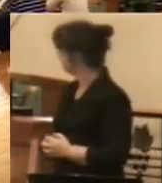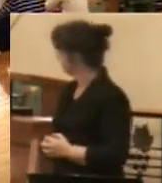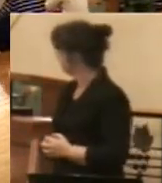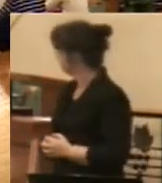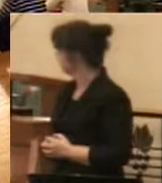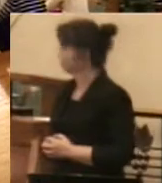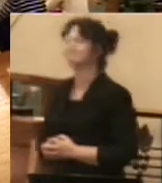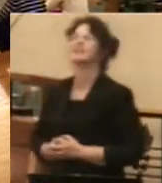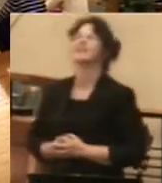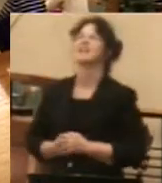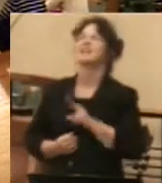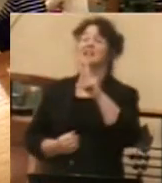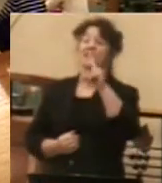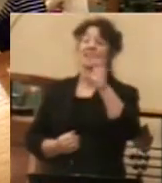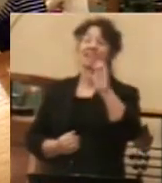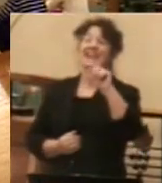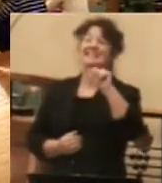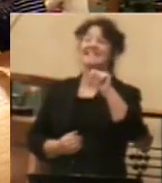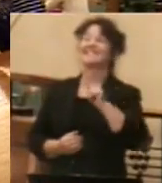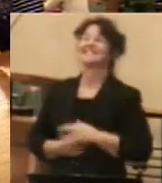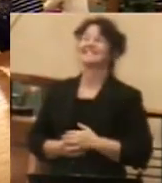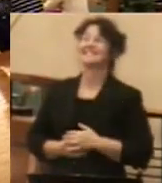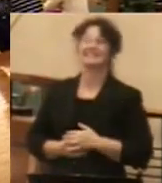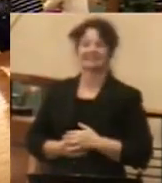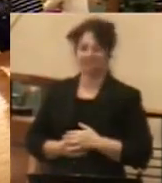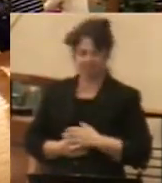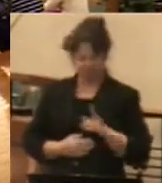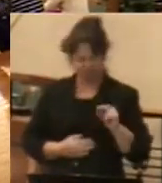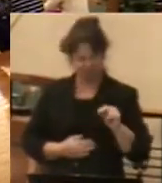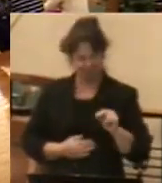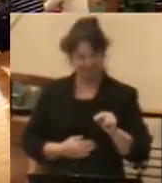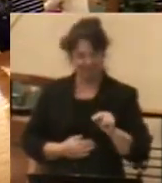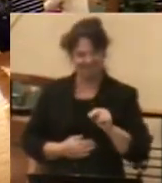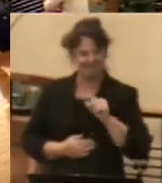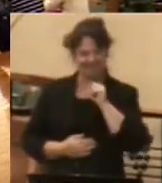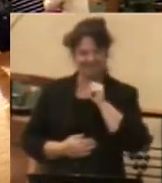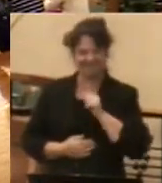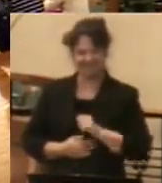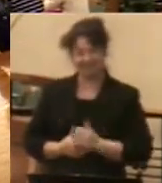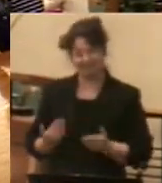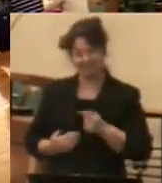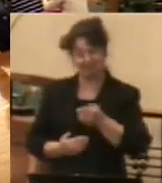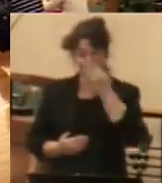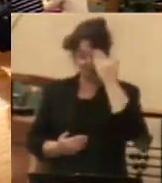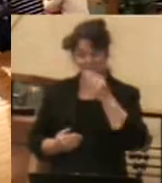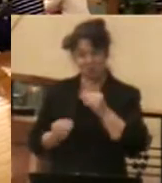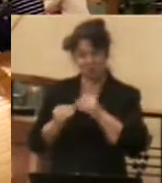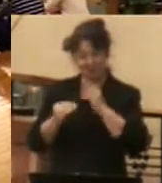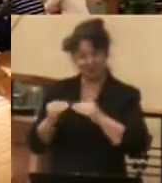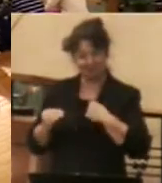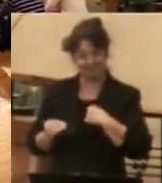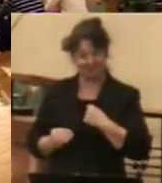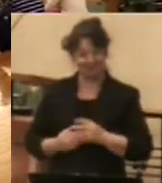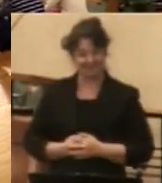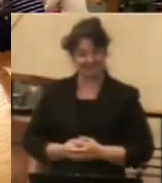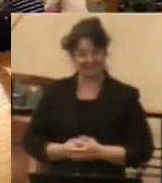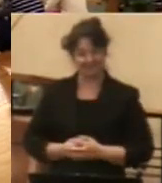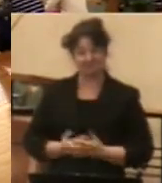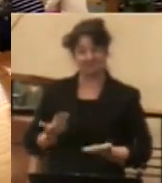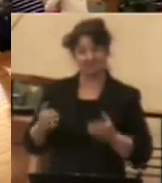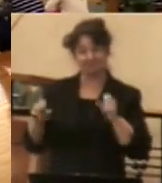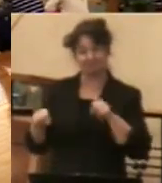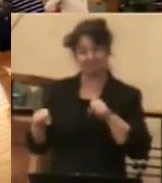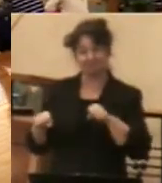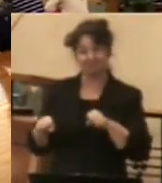Is it a vest? It is, well, not that I know of, though you might know more than I do about it. That's certainly